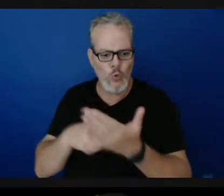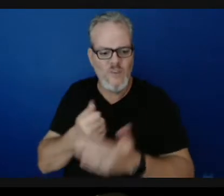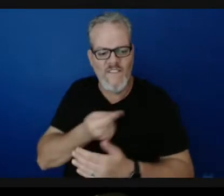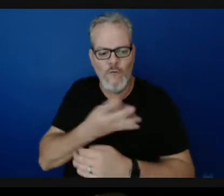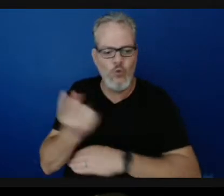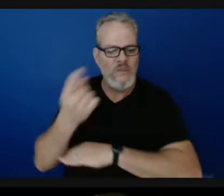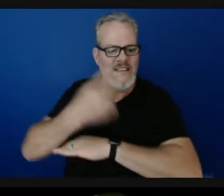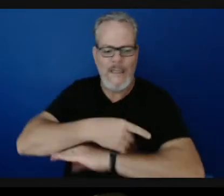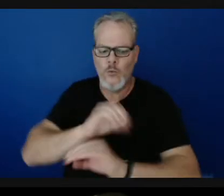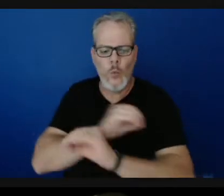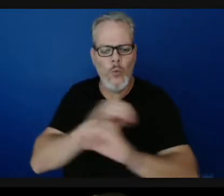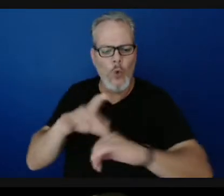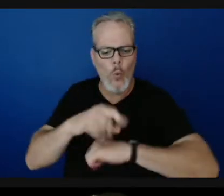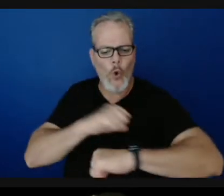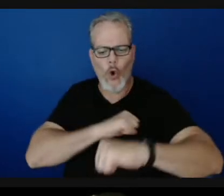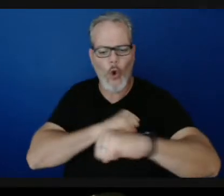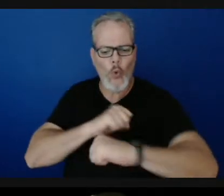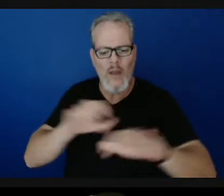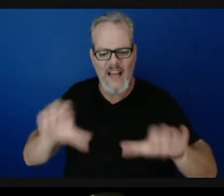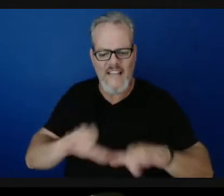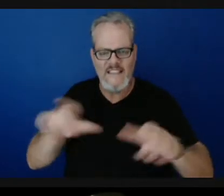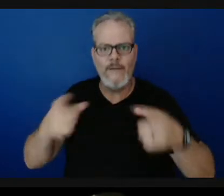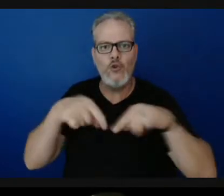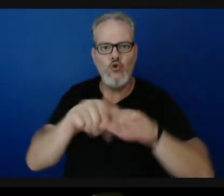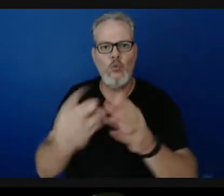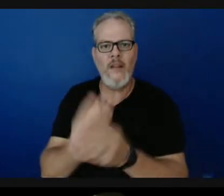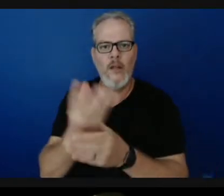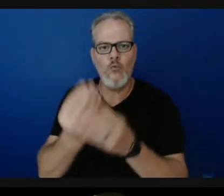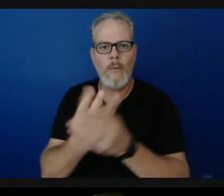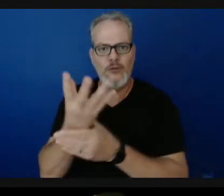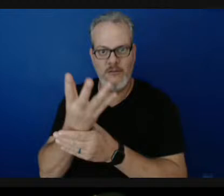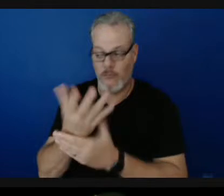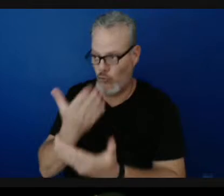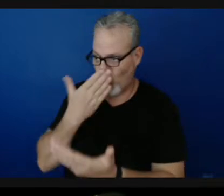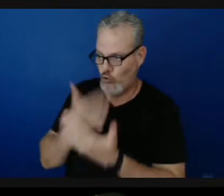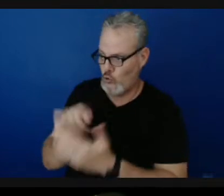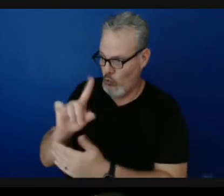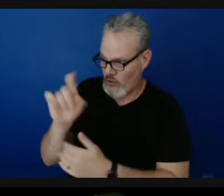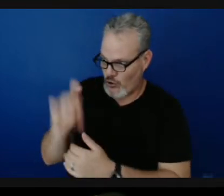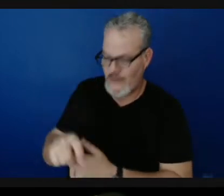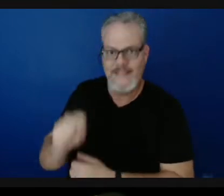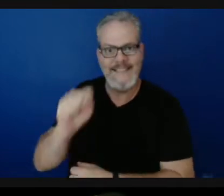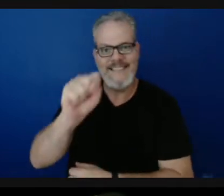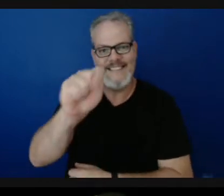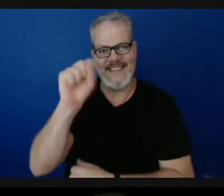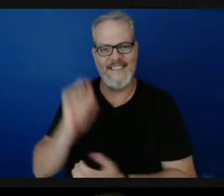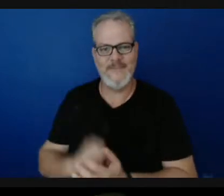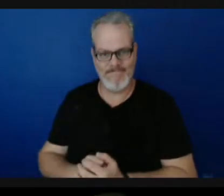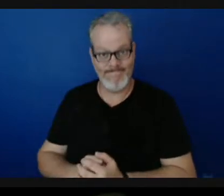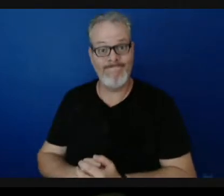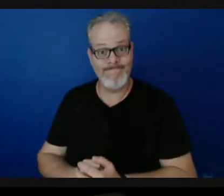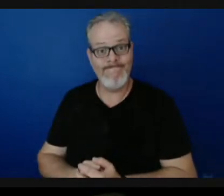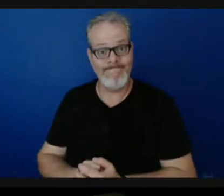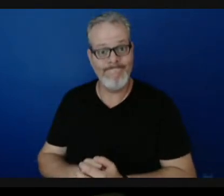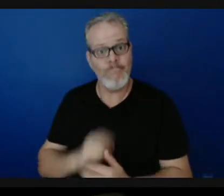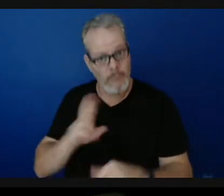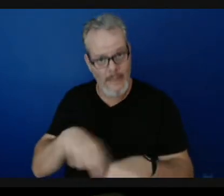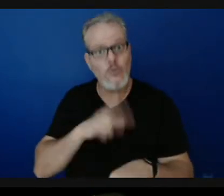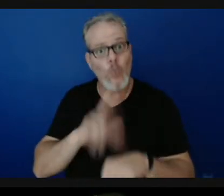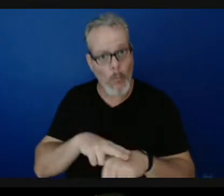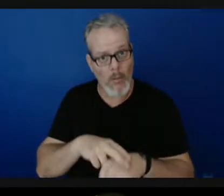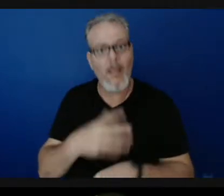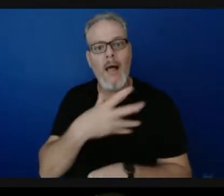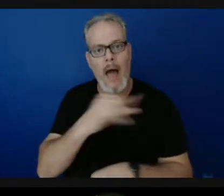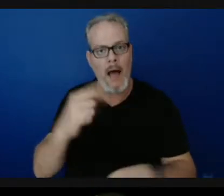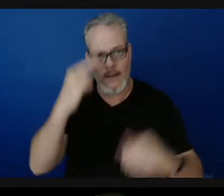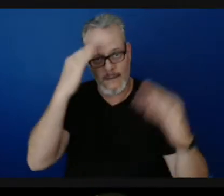eruption. Yes, yeah. Great question. And yes, exactly. It is normal and expected